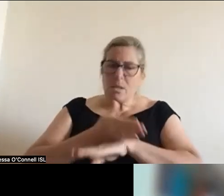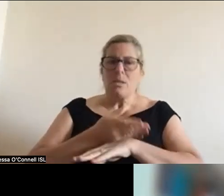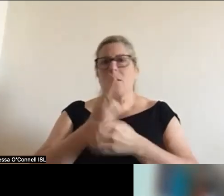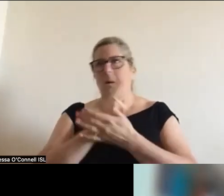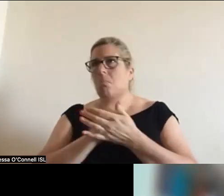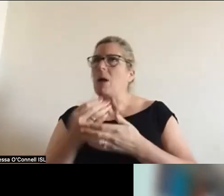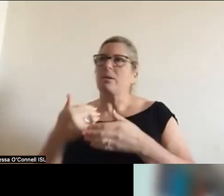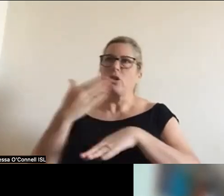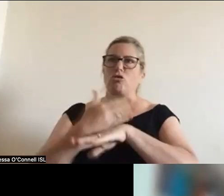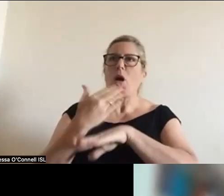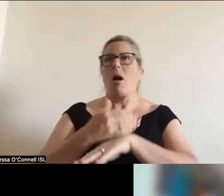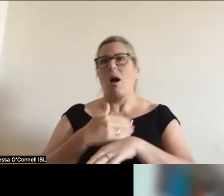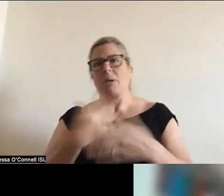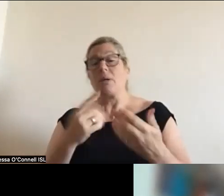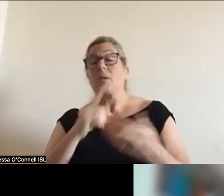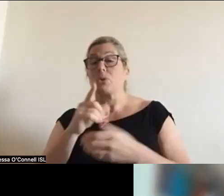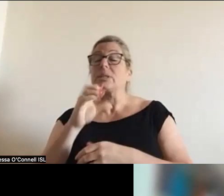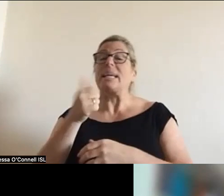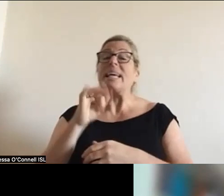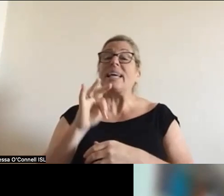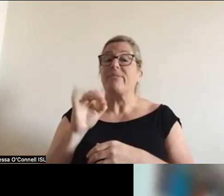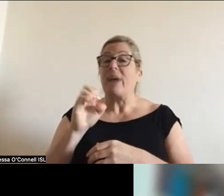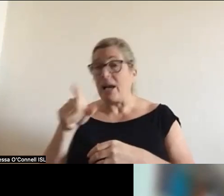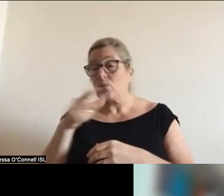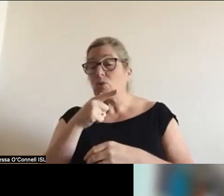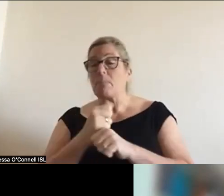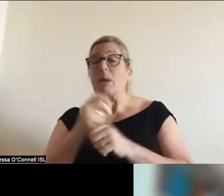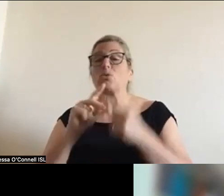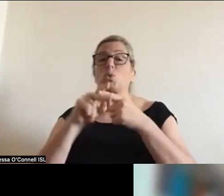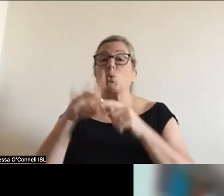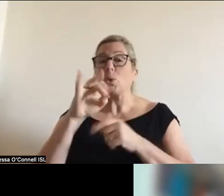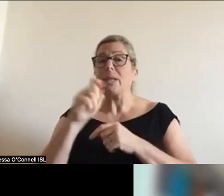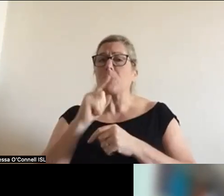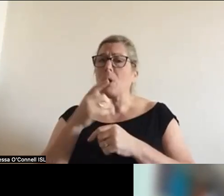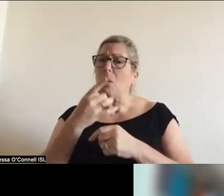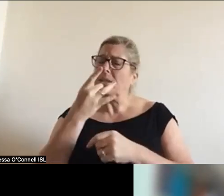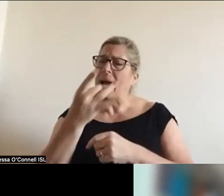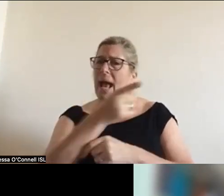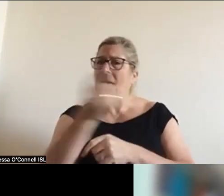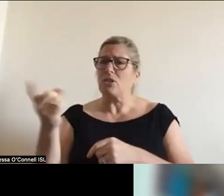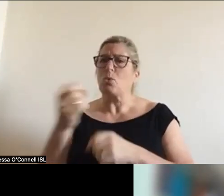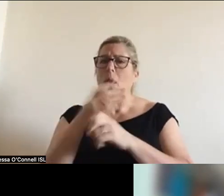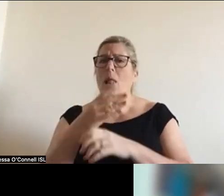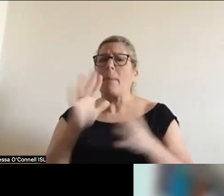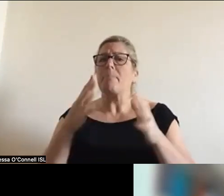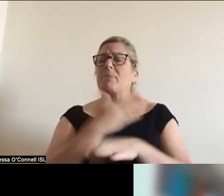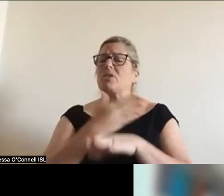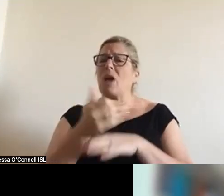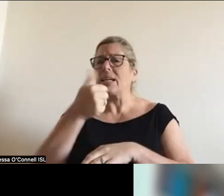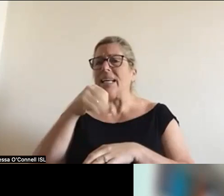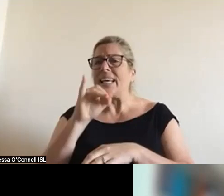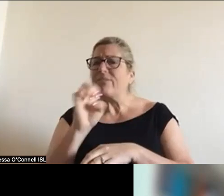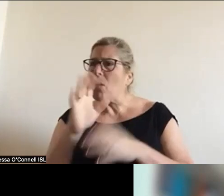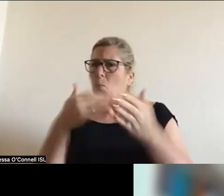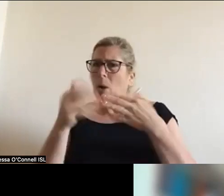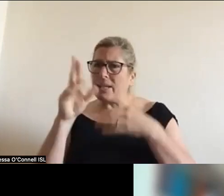talked about your toolkit. But I'm going to go around and ask everybody, maybe starting with you, Aoife, what can we do to fight